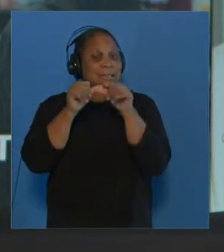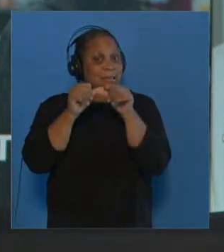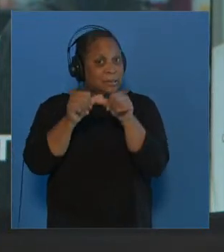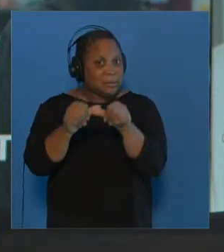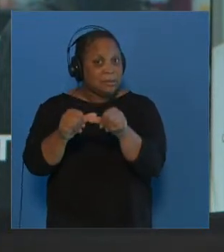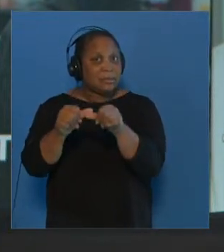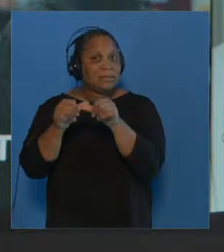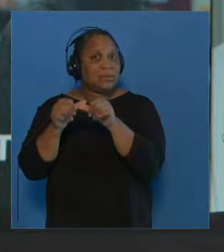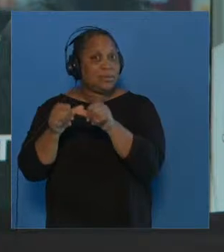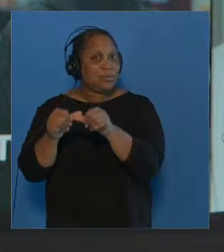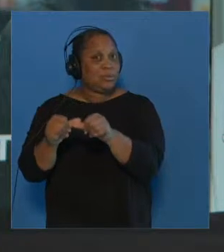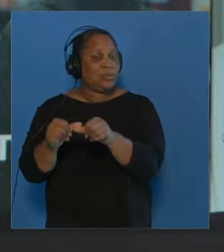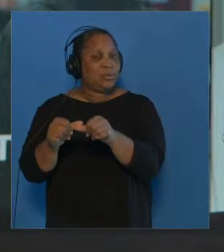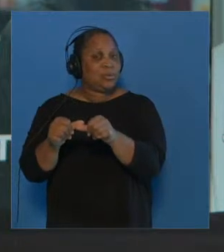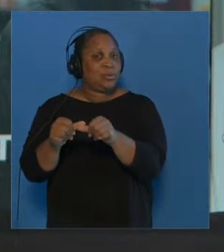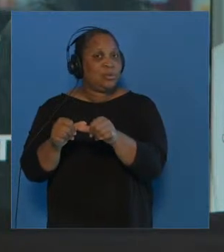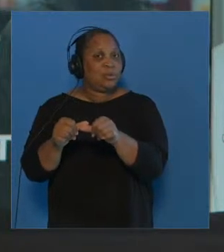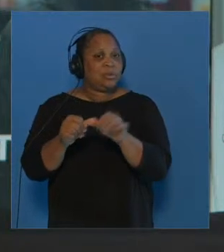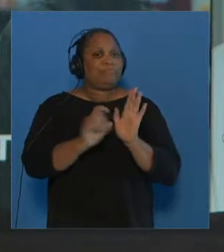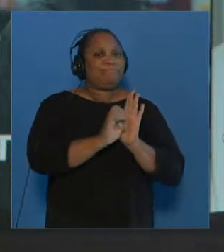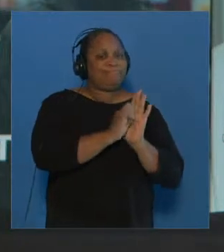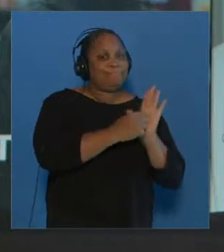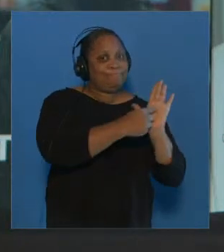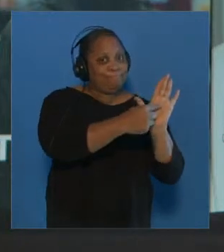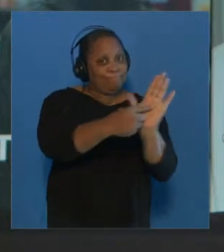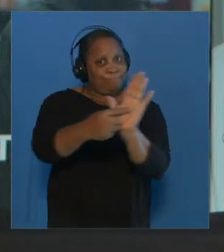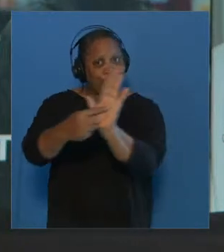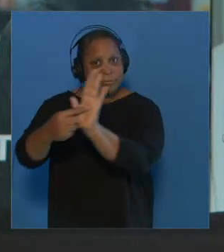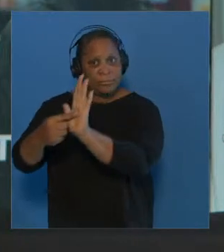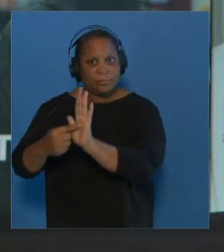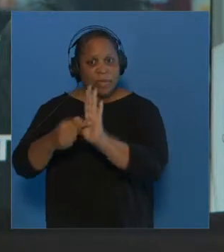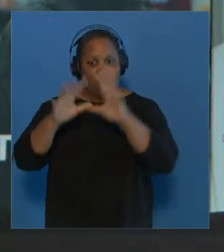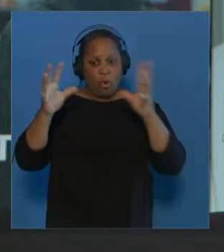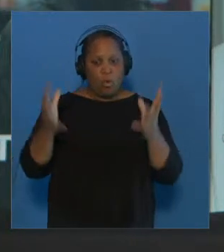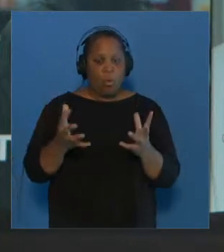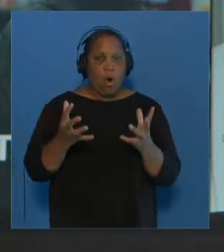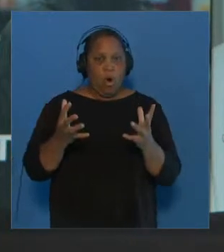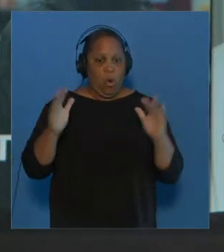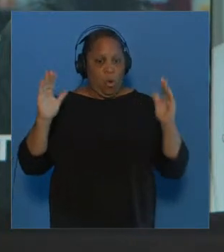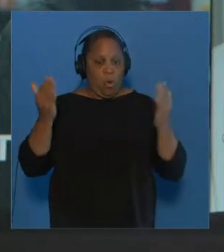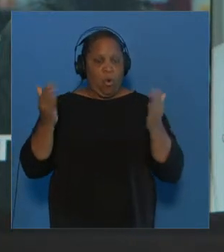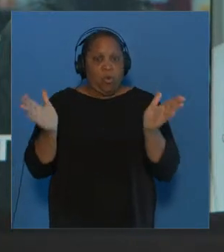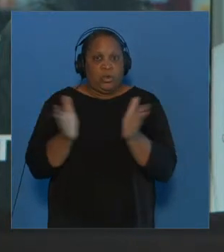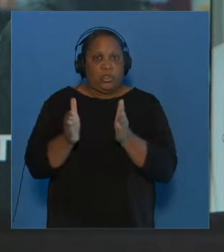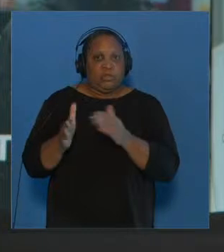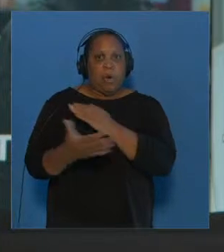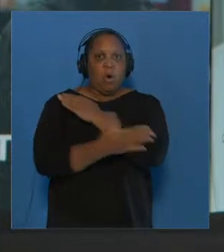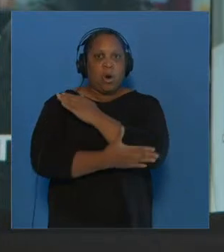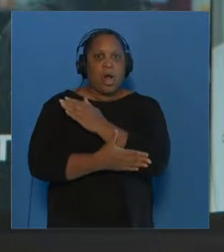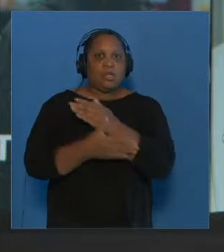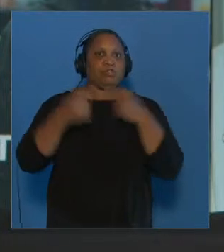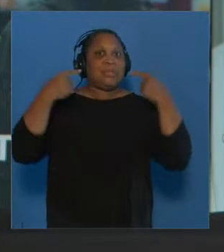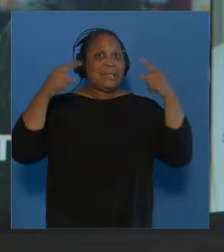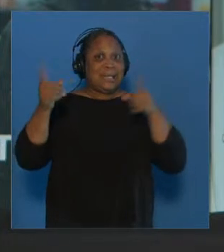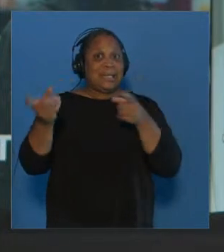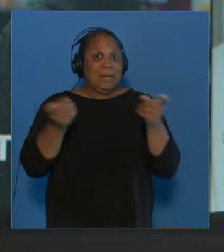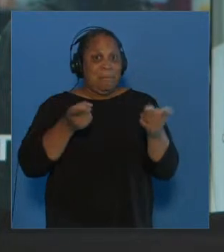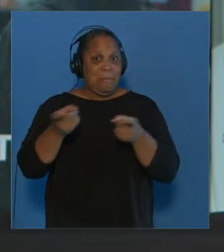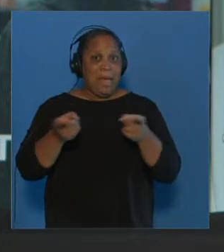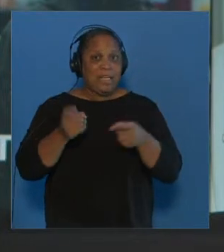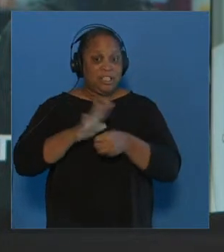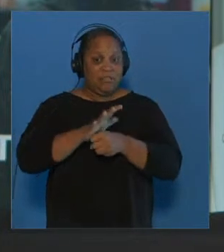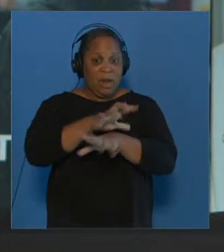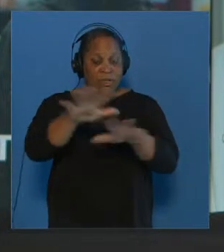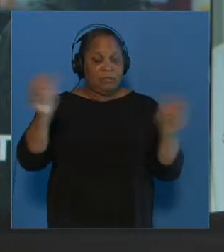to give an example to the world how a small country can successfully manage this virus with everyone